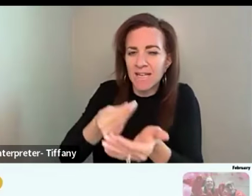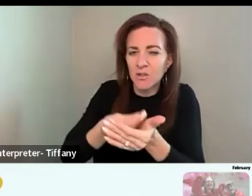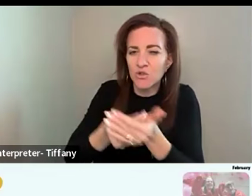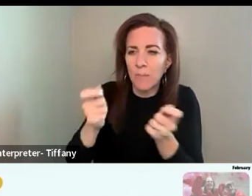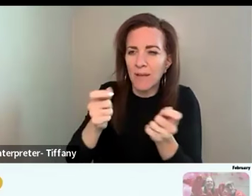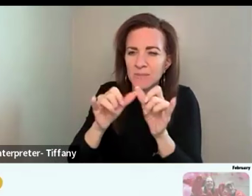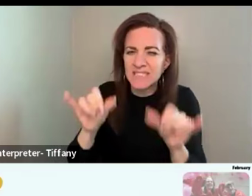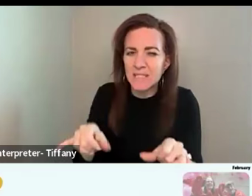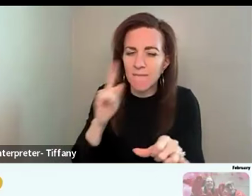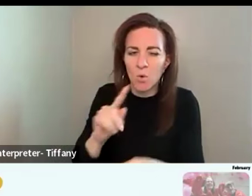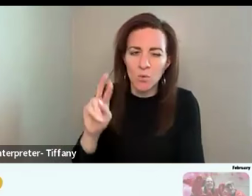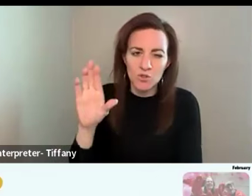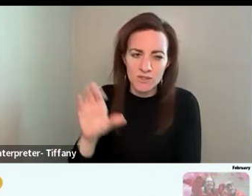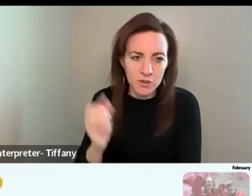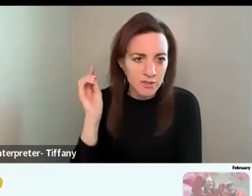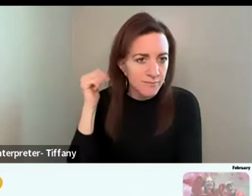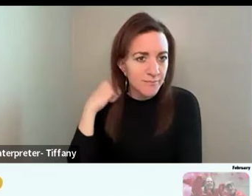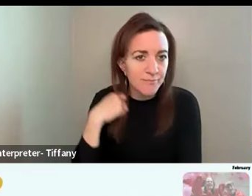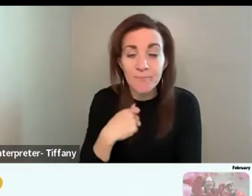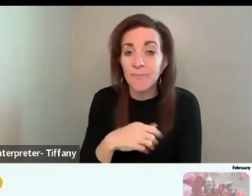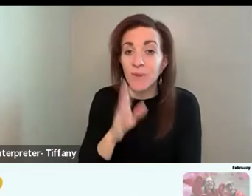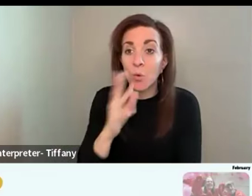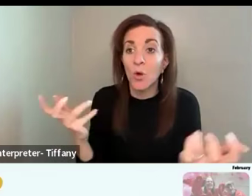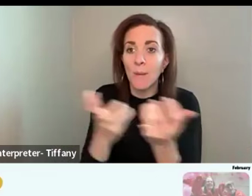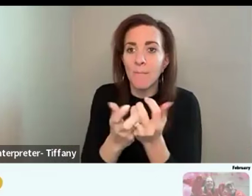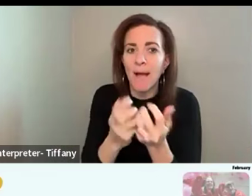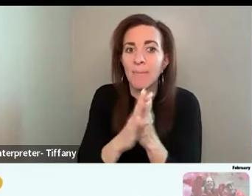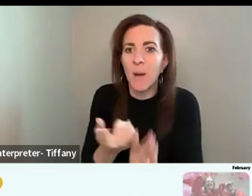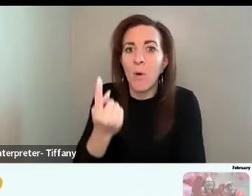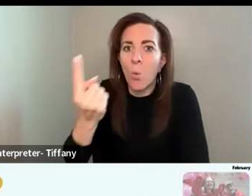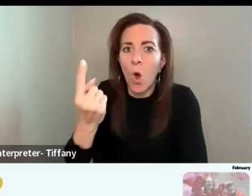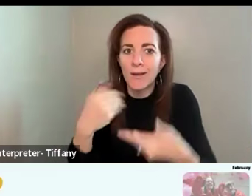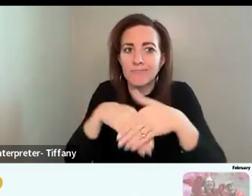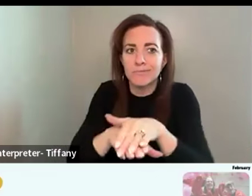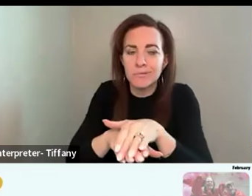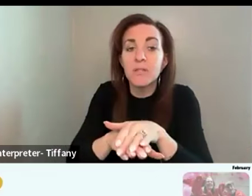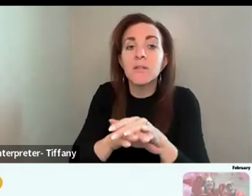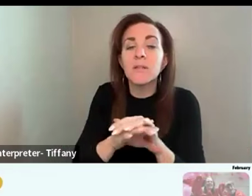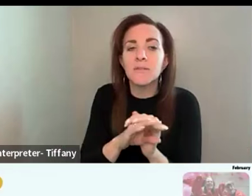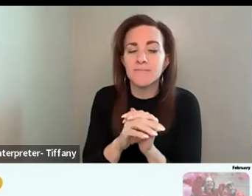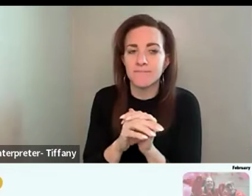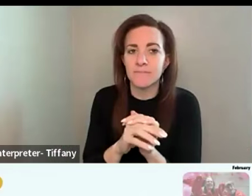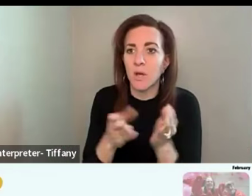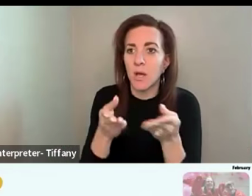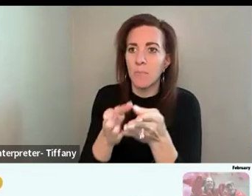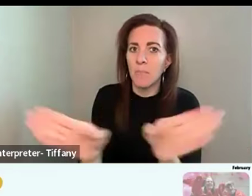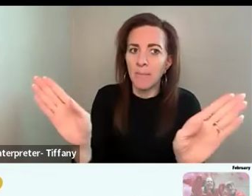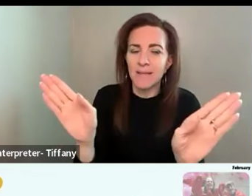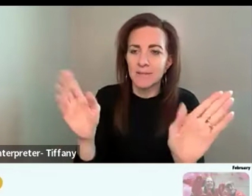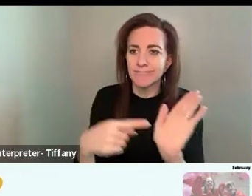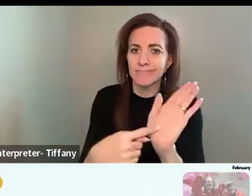for the regional centers. And it would be combining it into one public facing, excuse